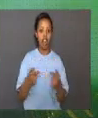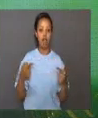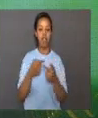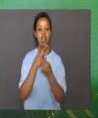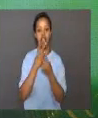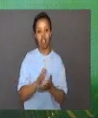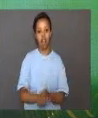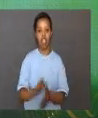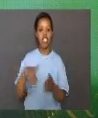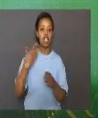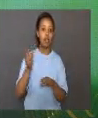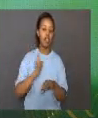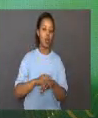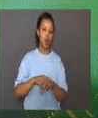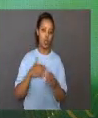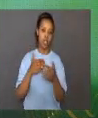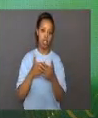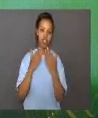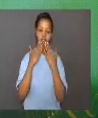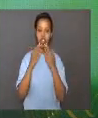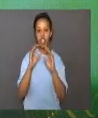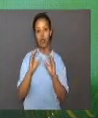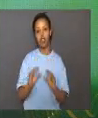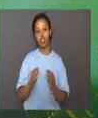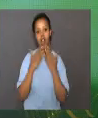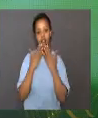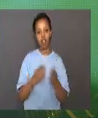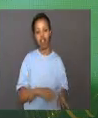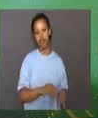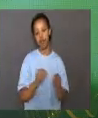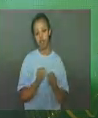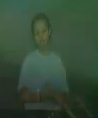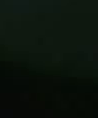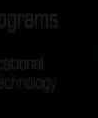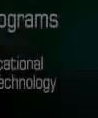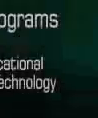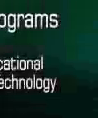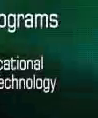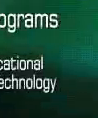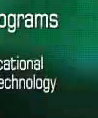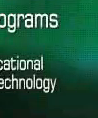Until next time, thank you, teacher. Thank you, students.